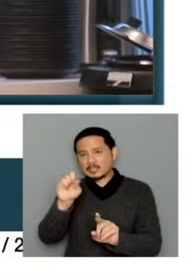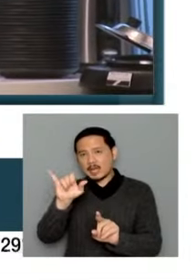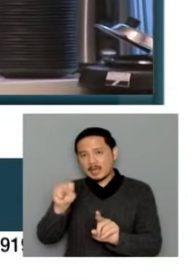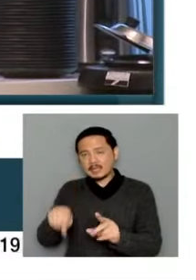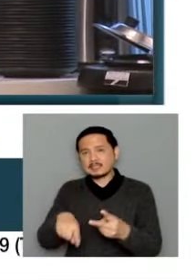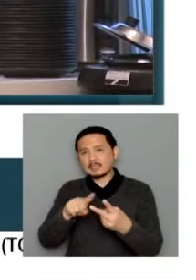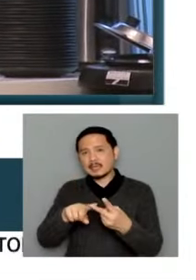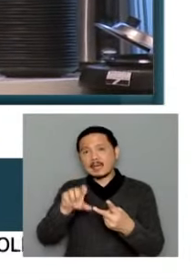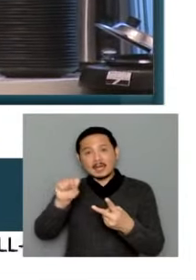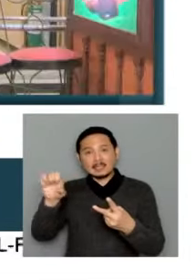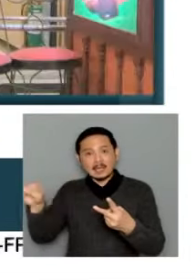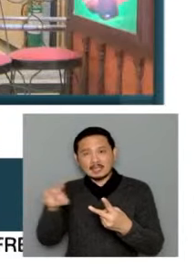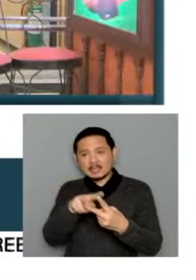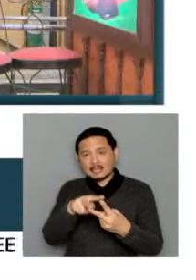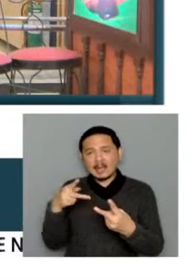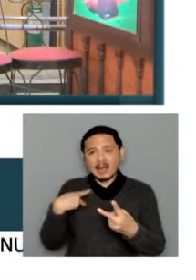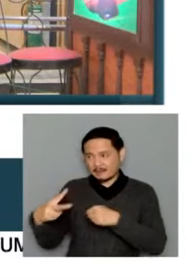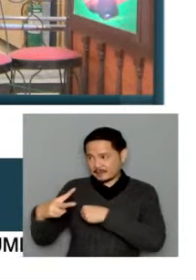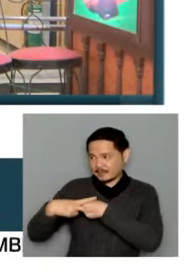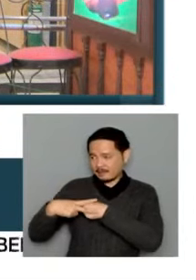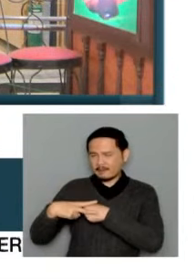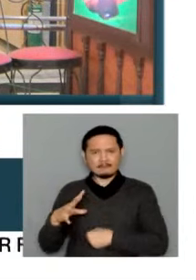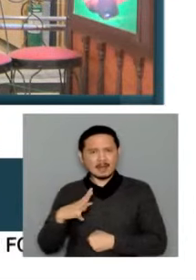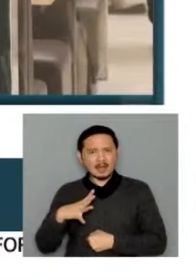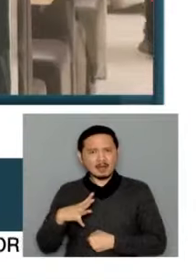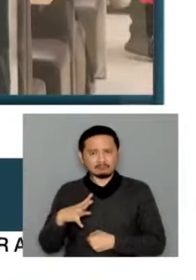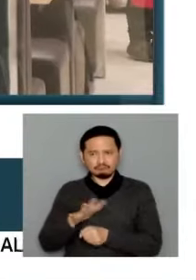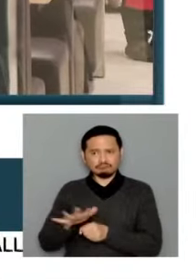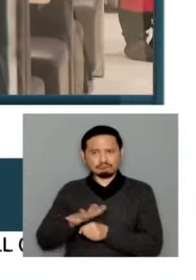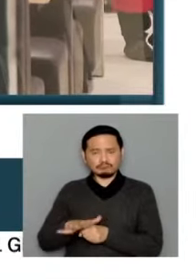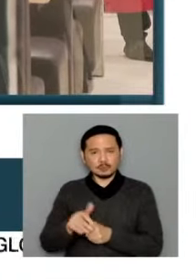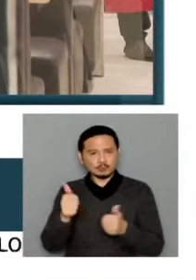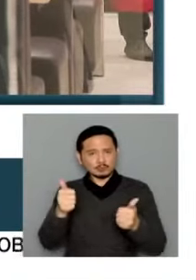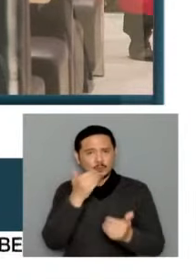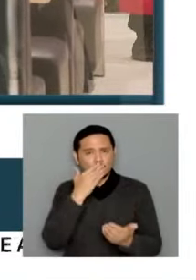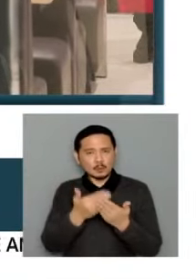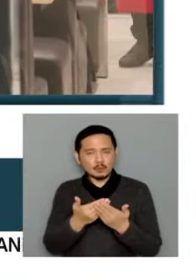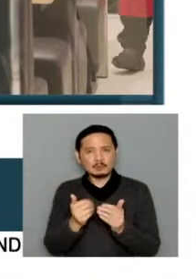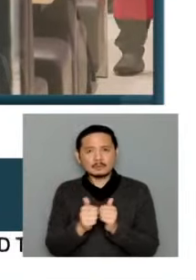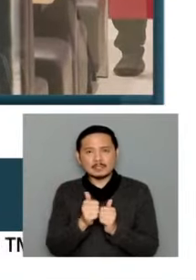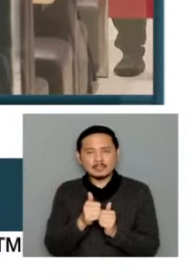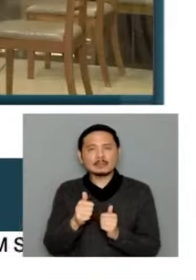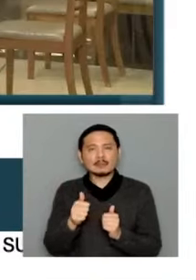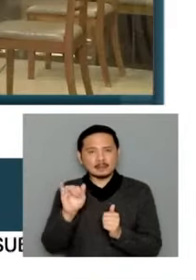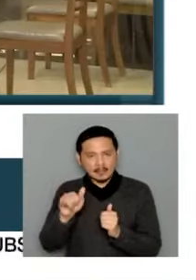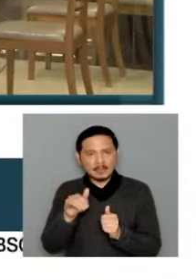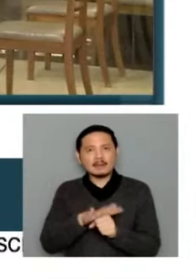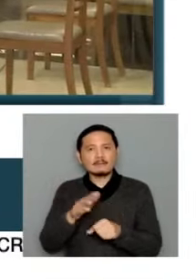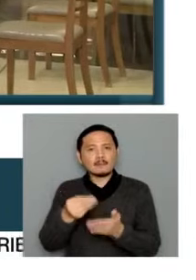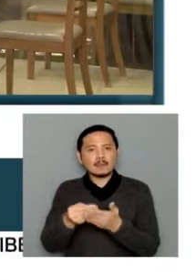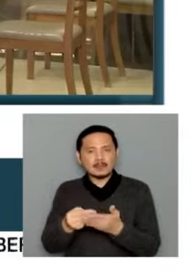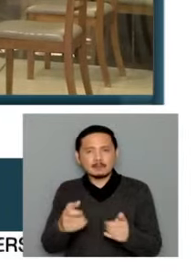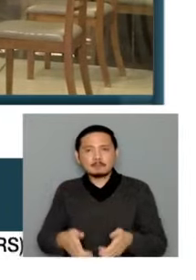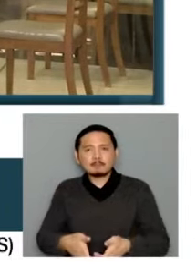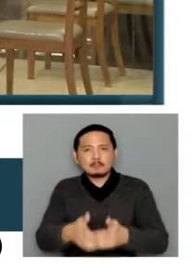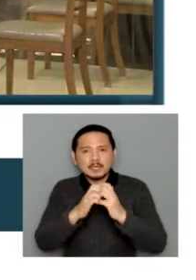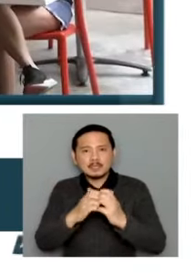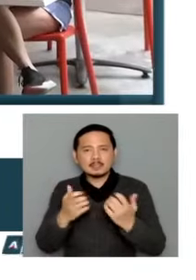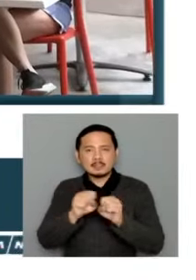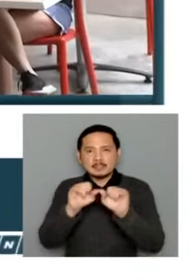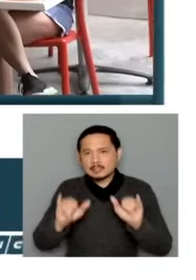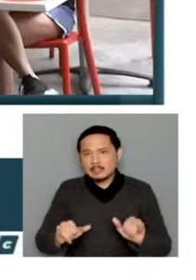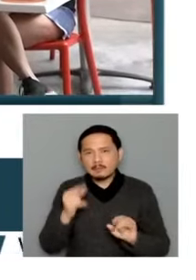SSS, then well and good. Mm. That would address the need to build up and shore up the faltering